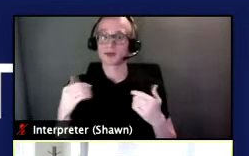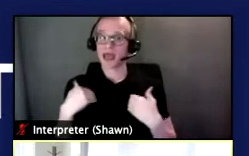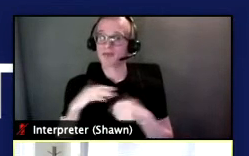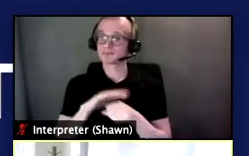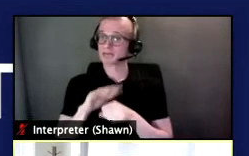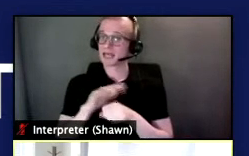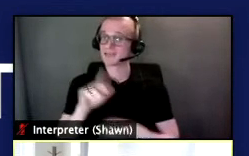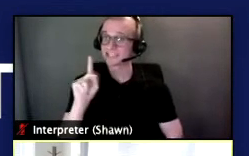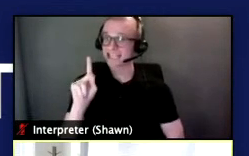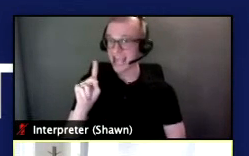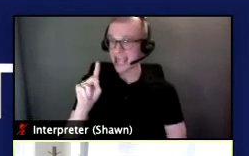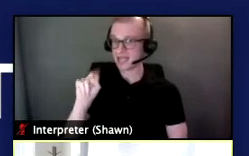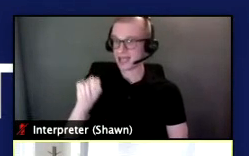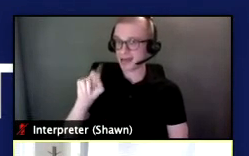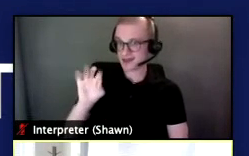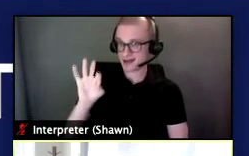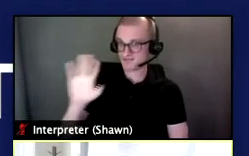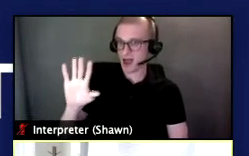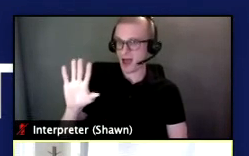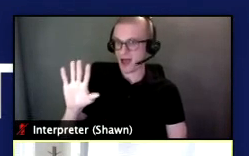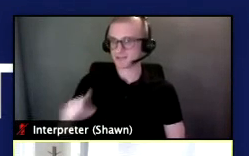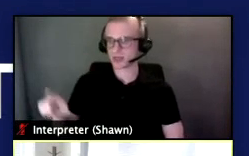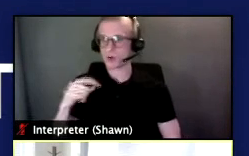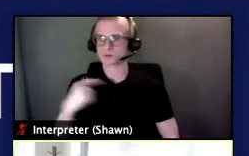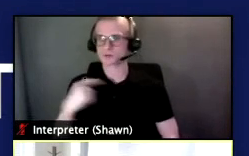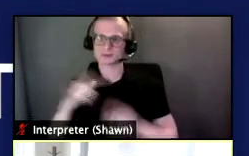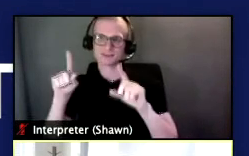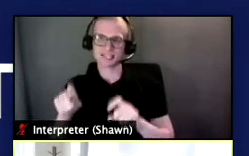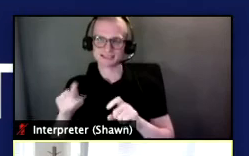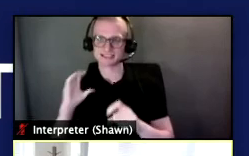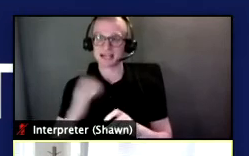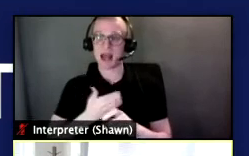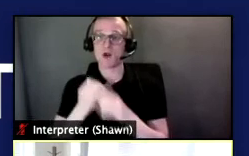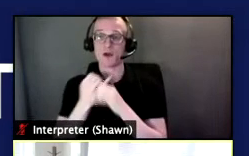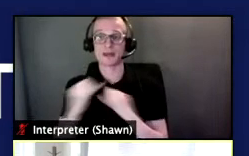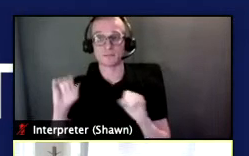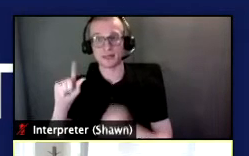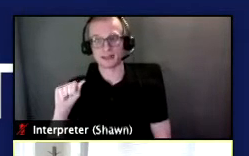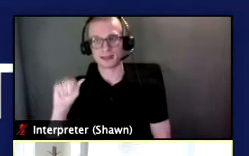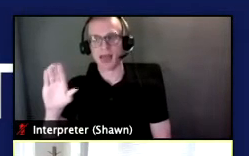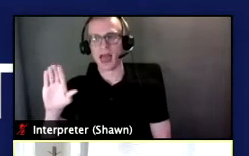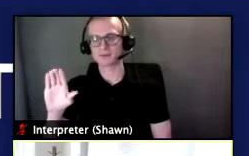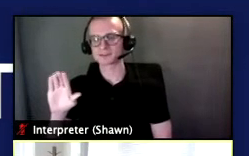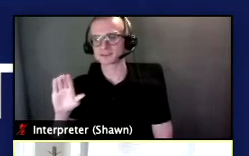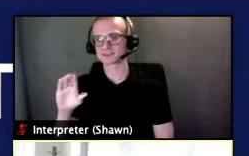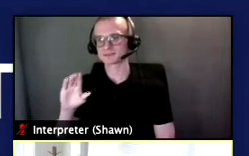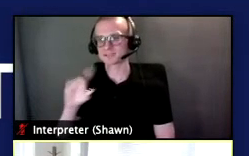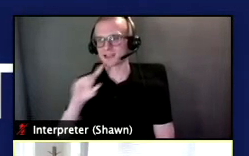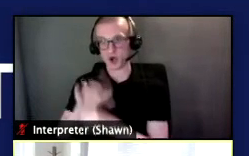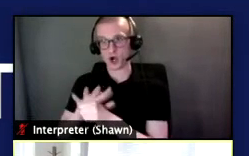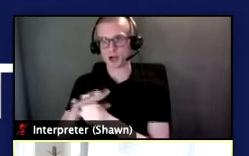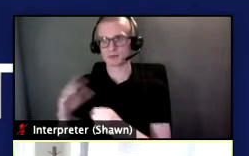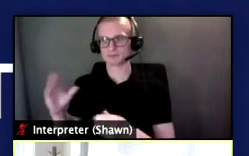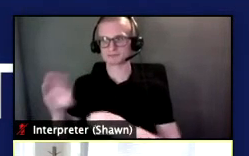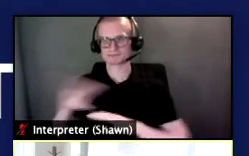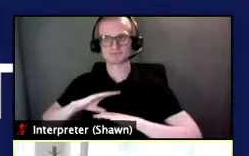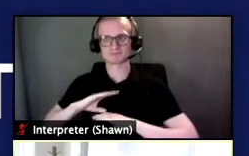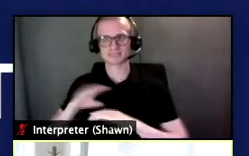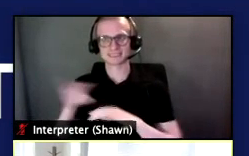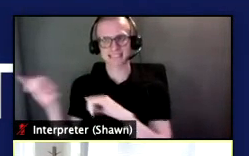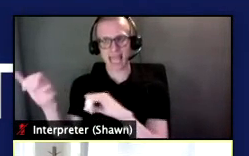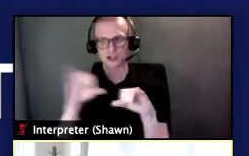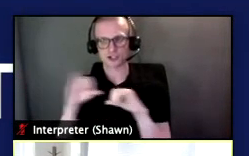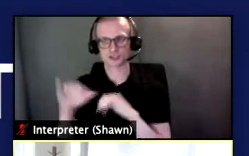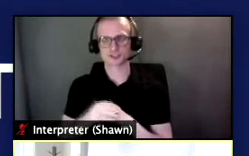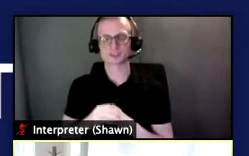own independent labs to make sure that they meet the standards. And we have another 10 million surgical